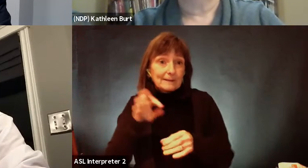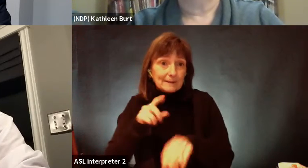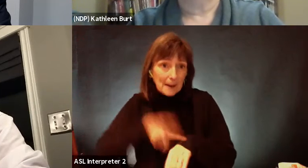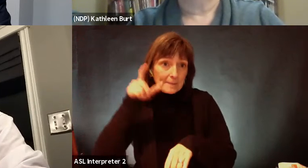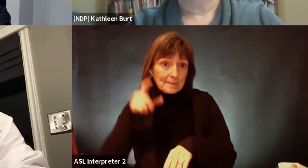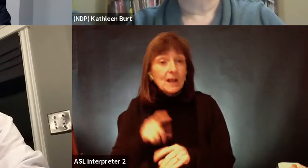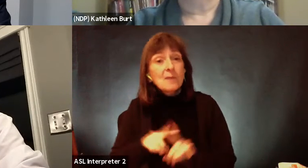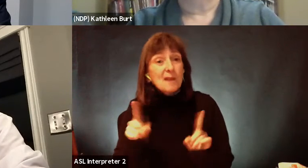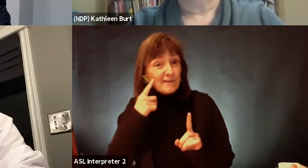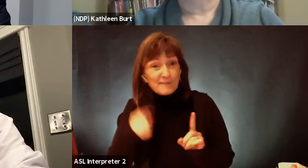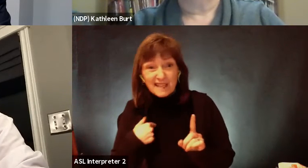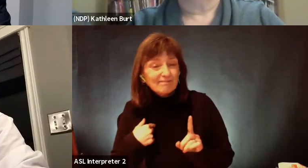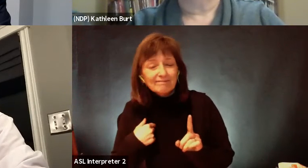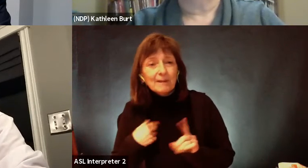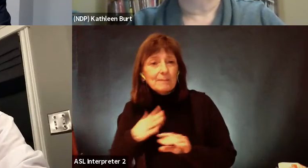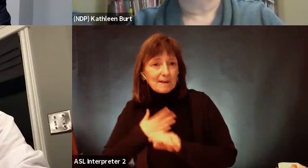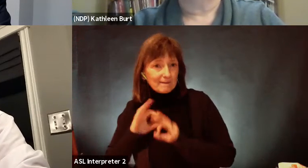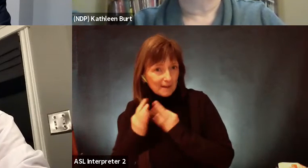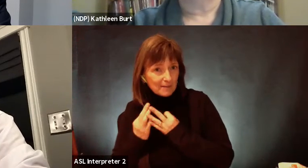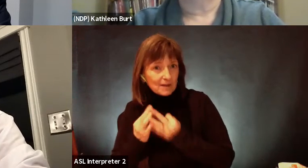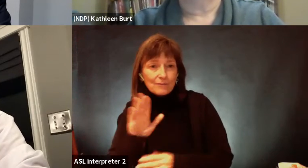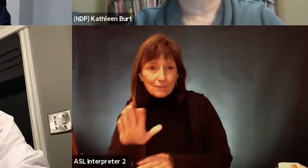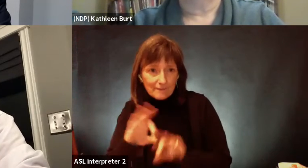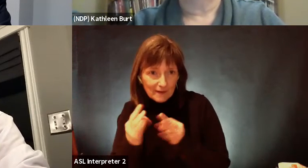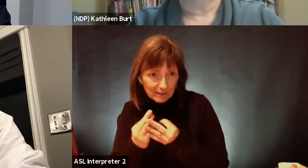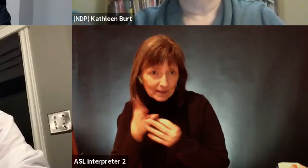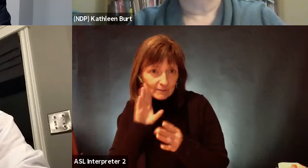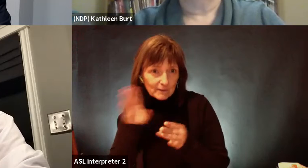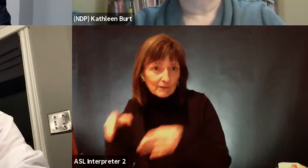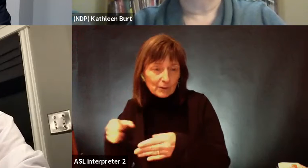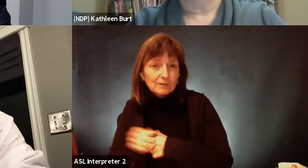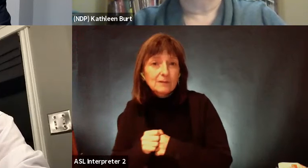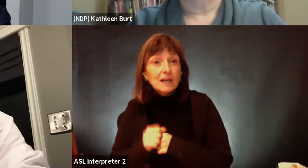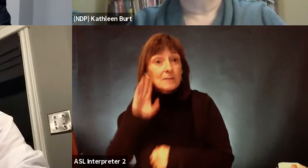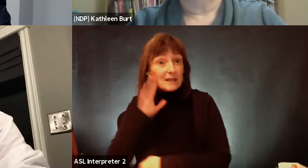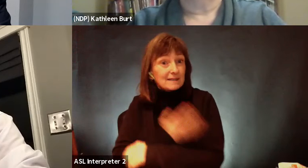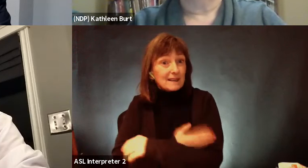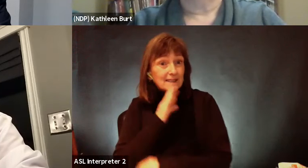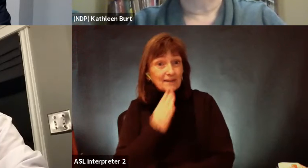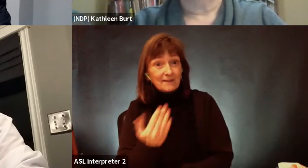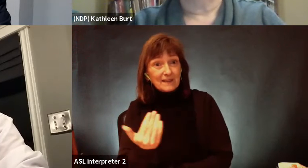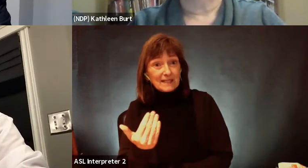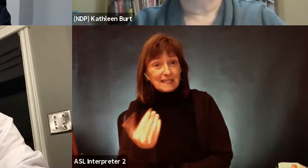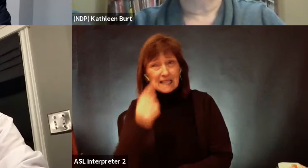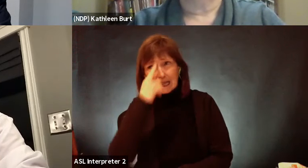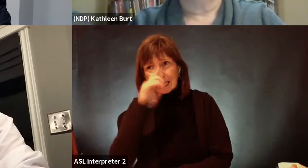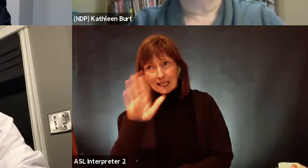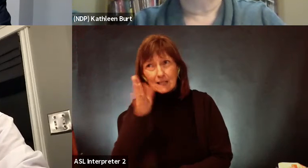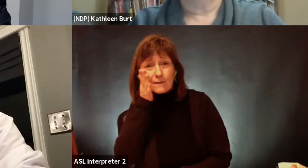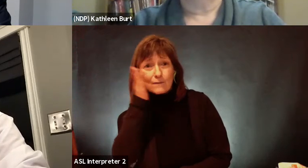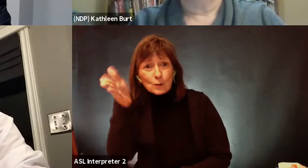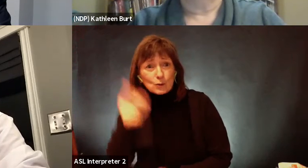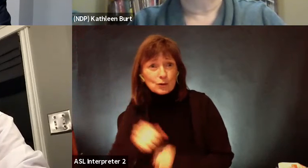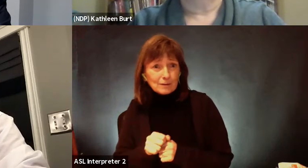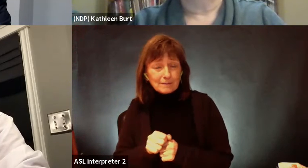about my family and your family. I see my 15-year-old son, and I think about his future and the future of so many just like